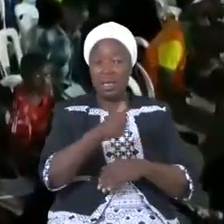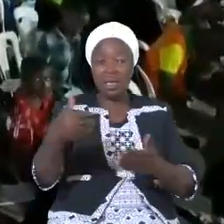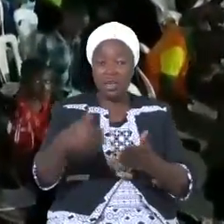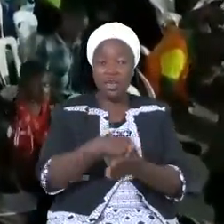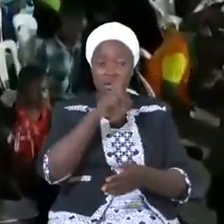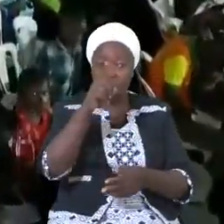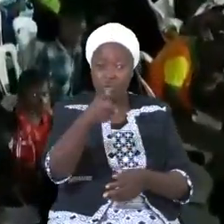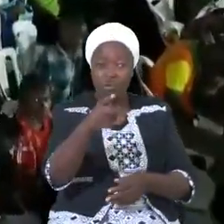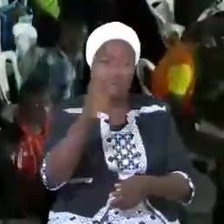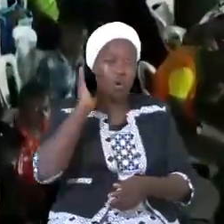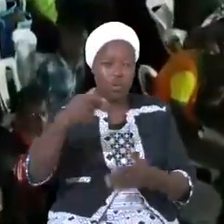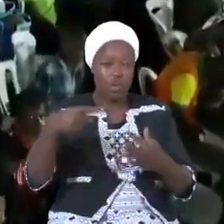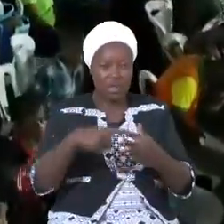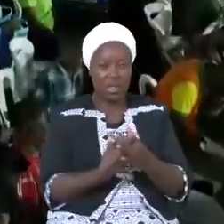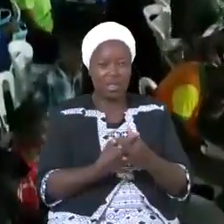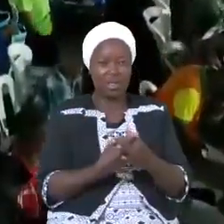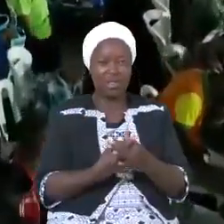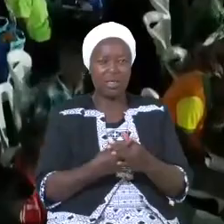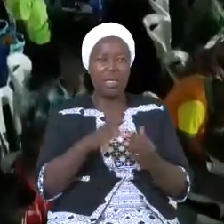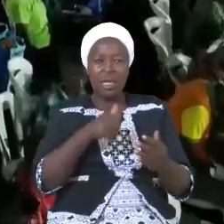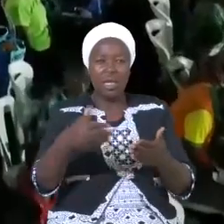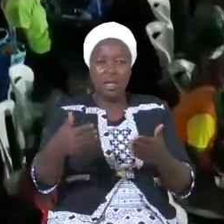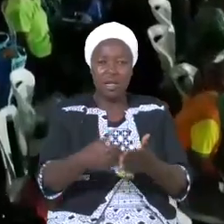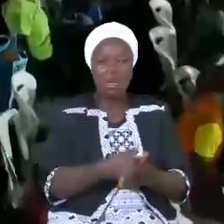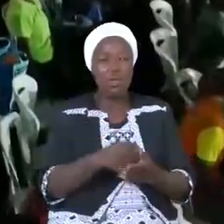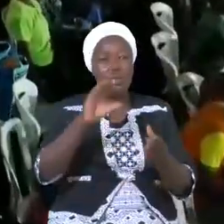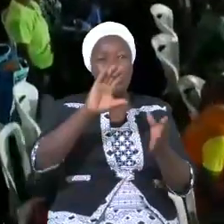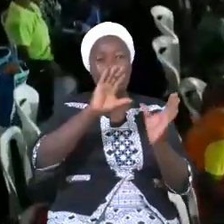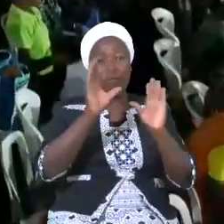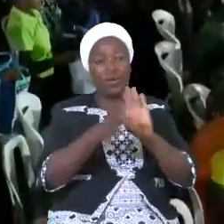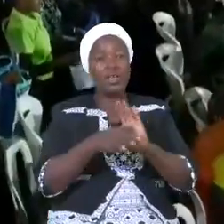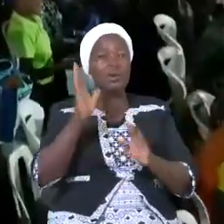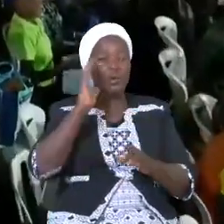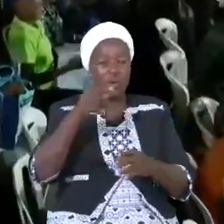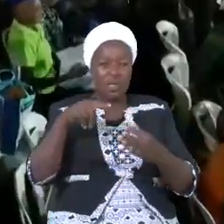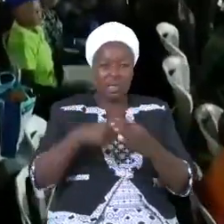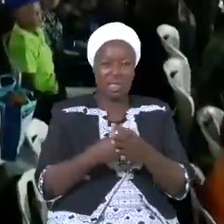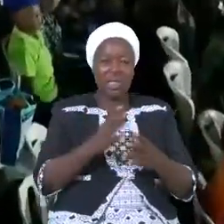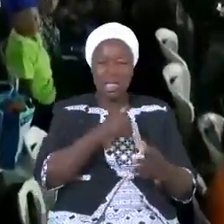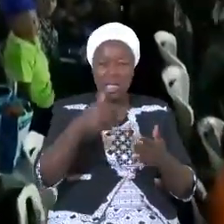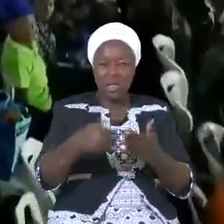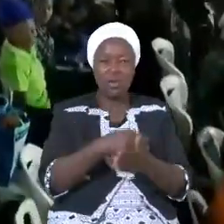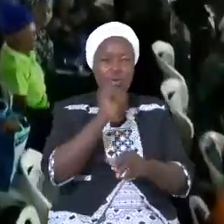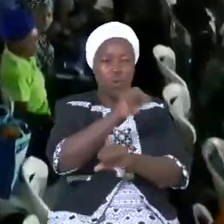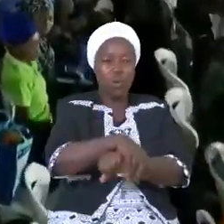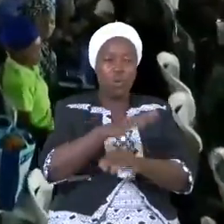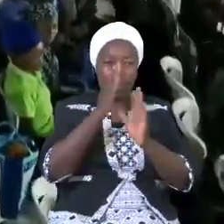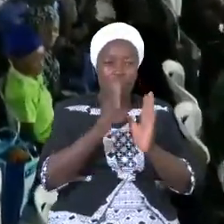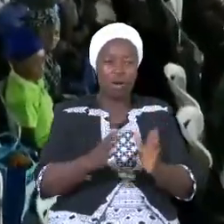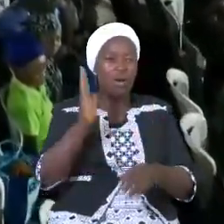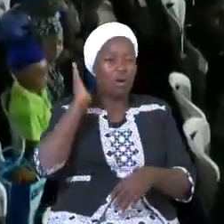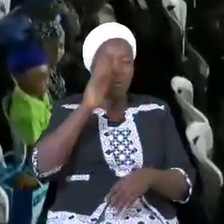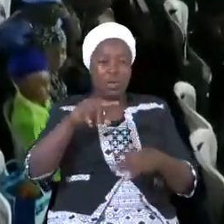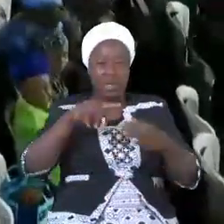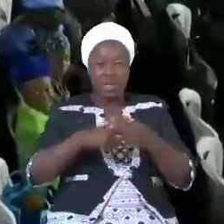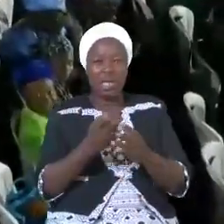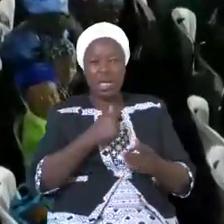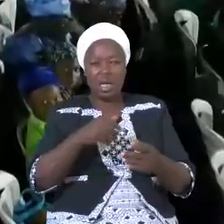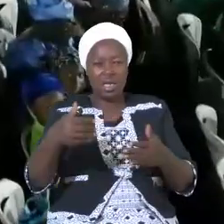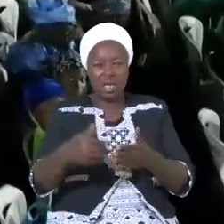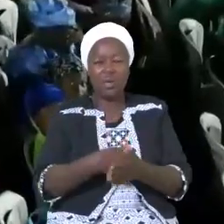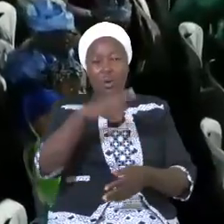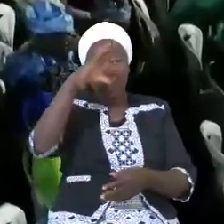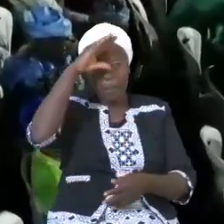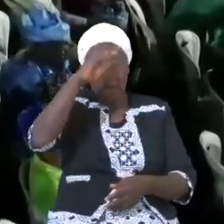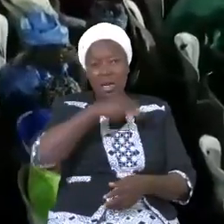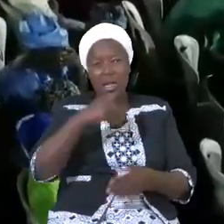new convert will start a new conqueror will begin at the new man a new